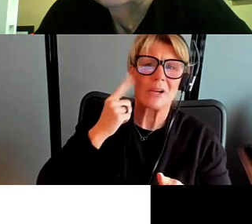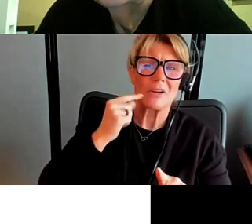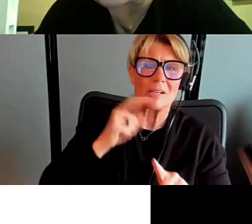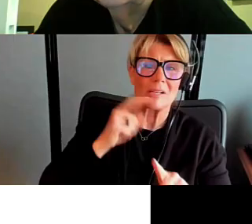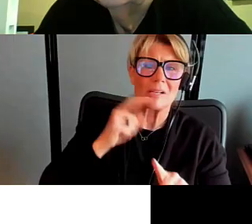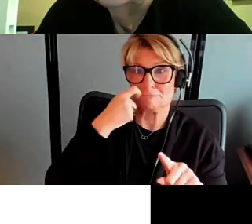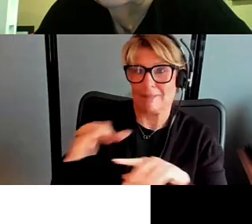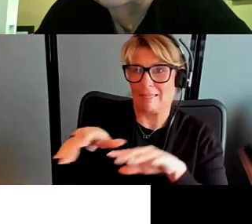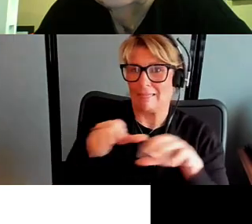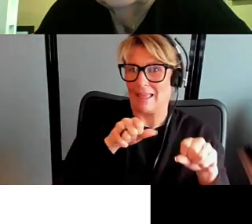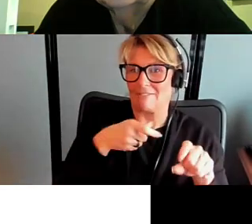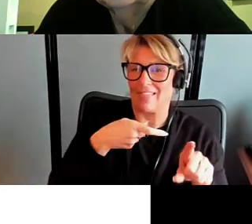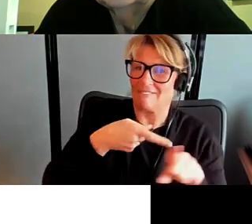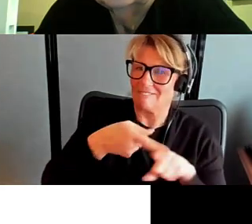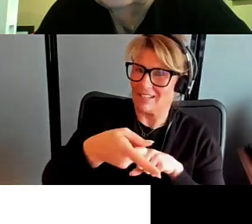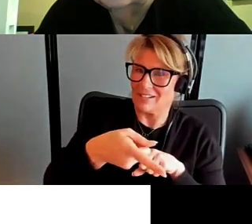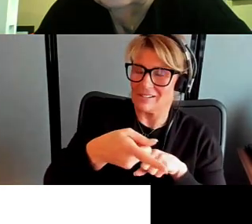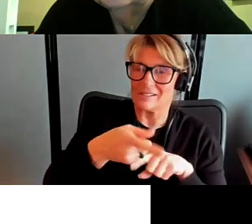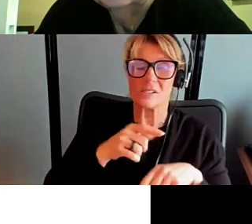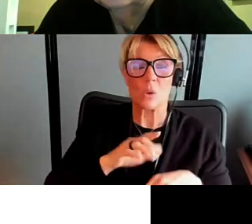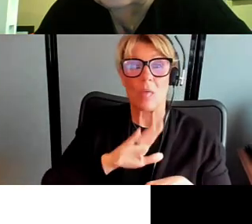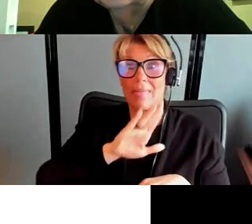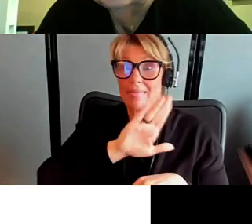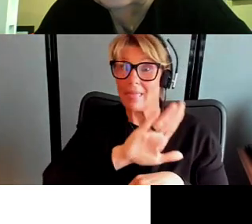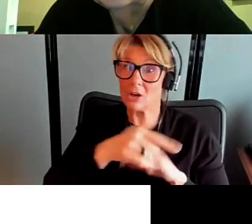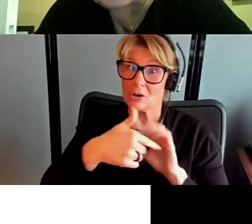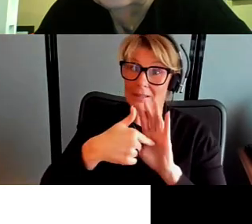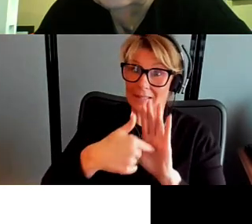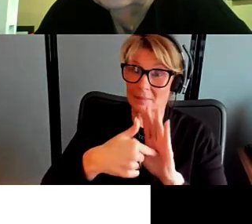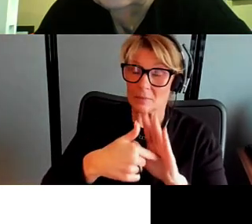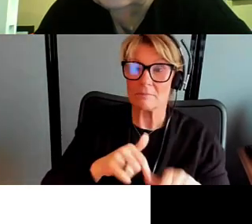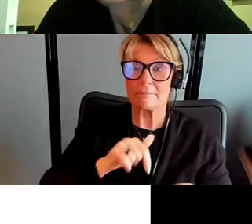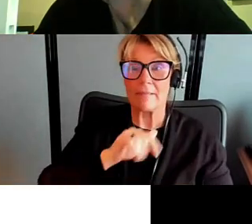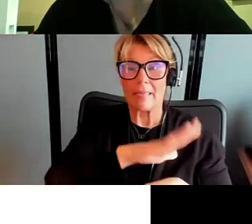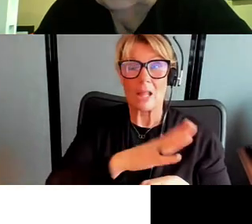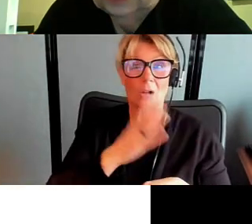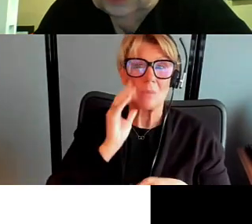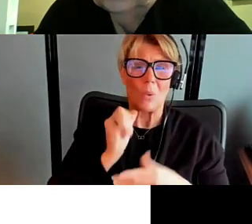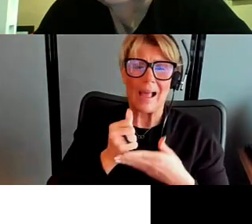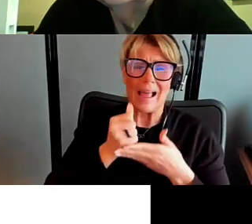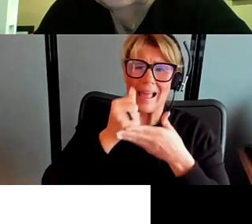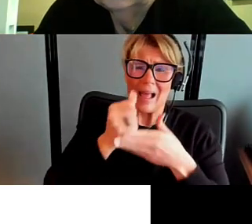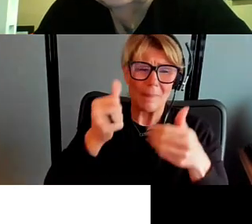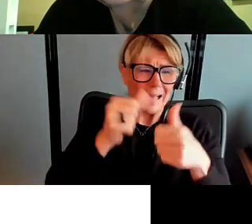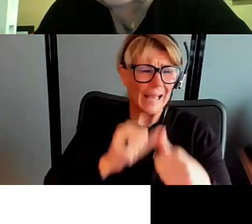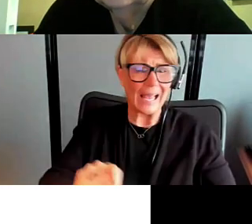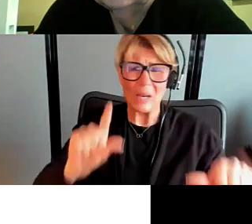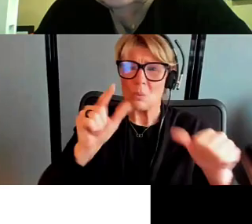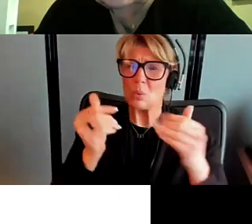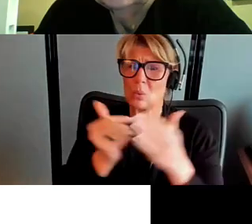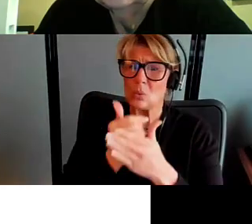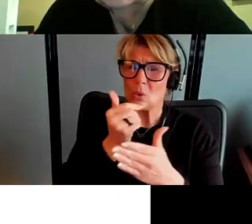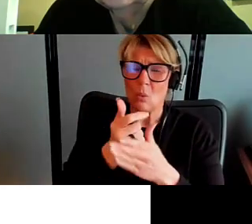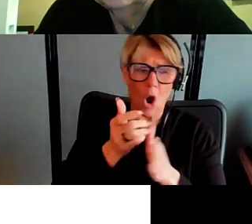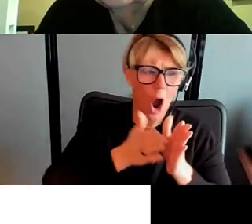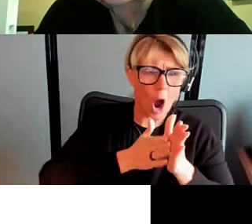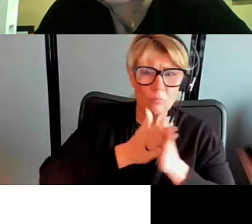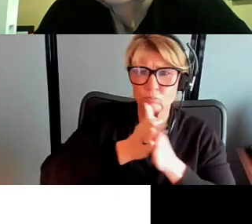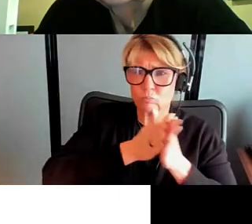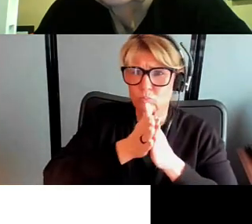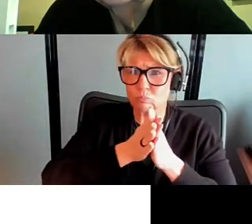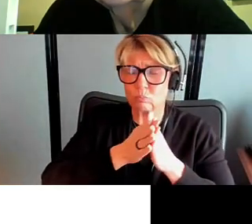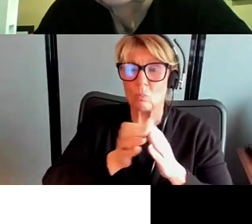their experiences, their examples would definitely help anyone who's entering the field or who wants to even just